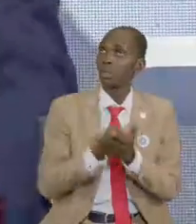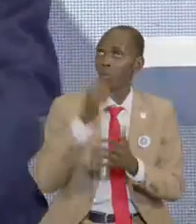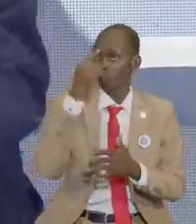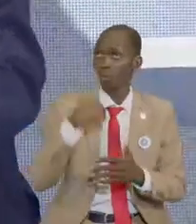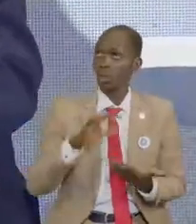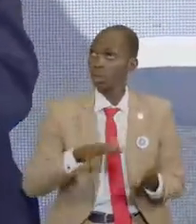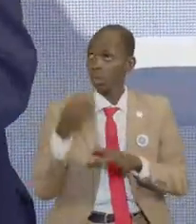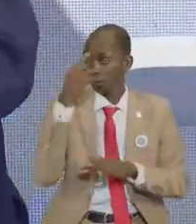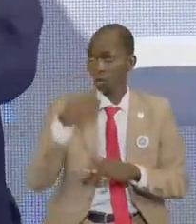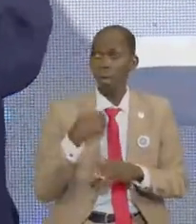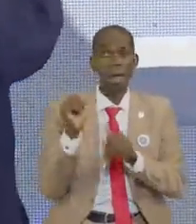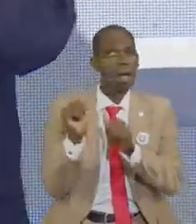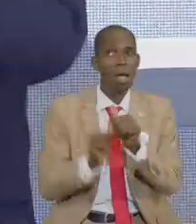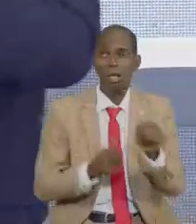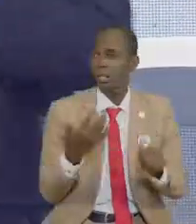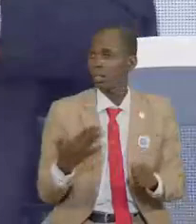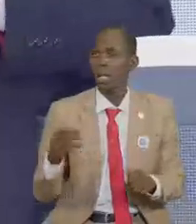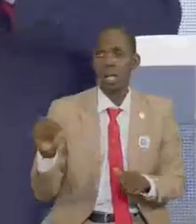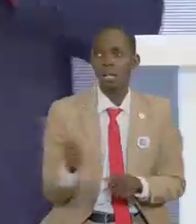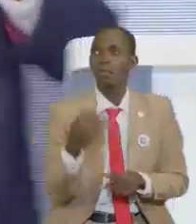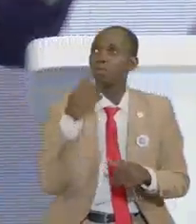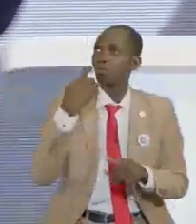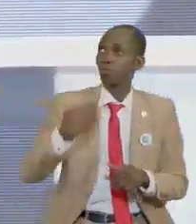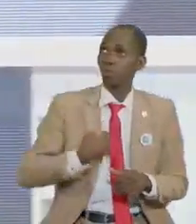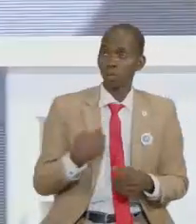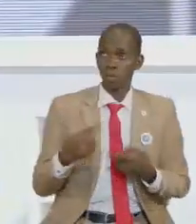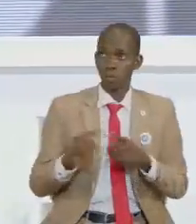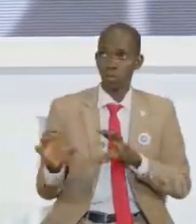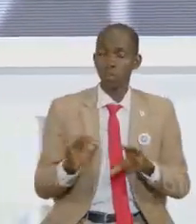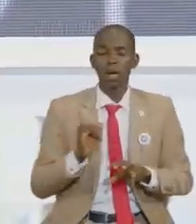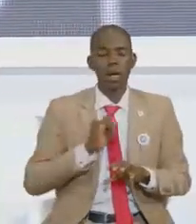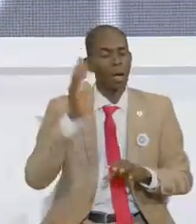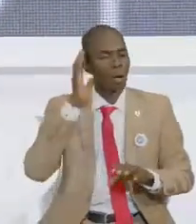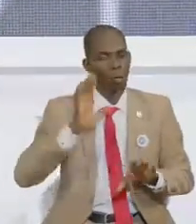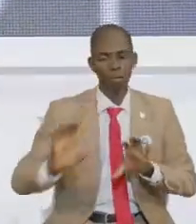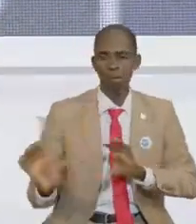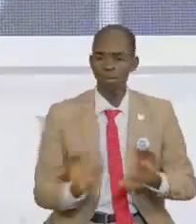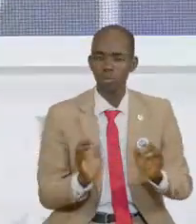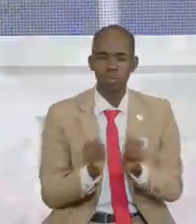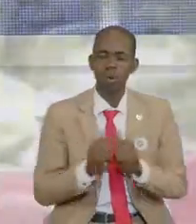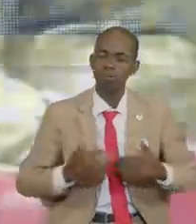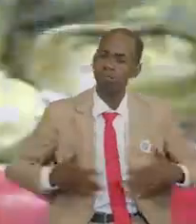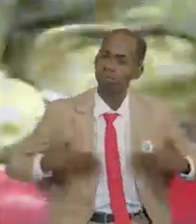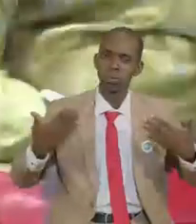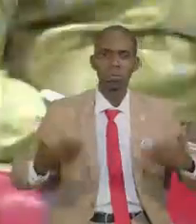tell me to do, I will do happily, joyfully, and cheerfully.